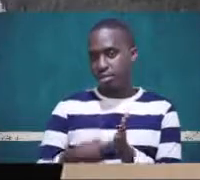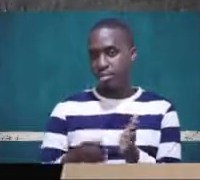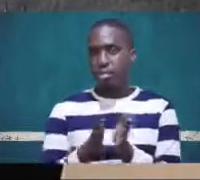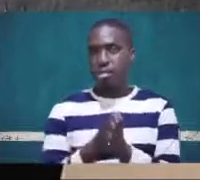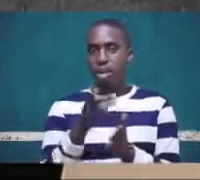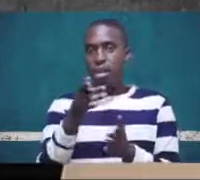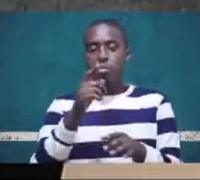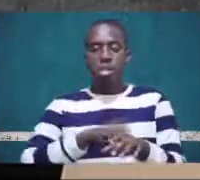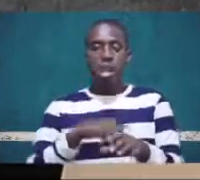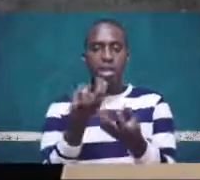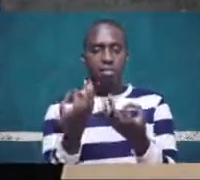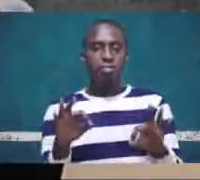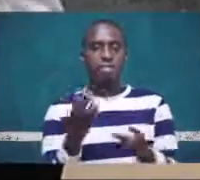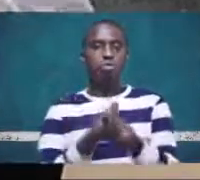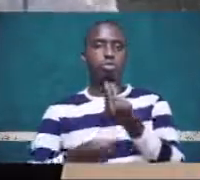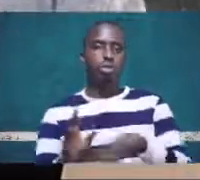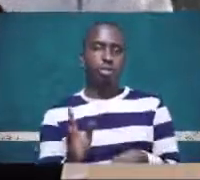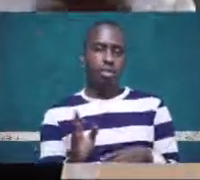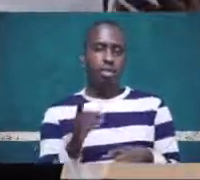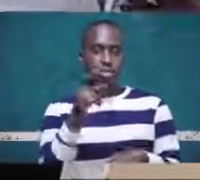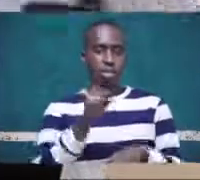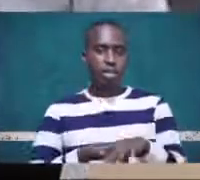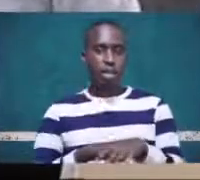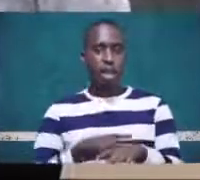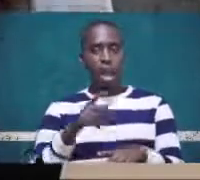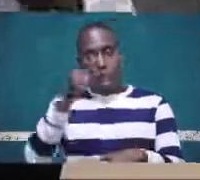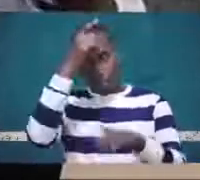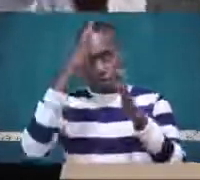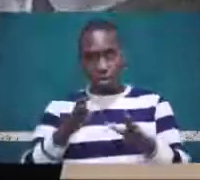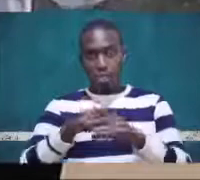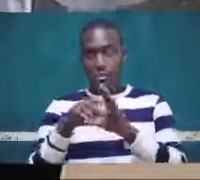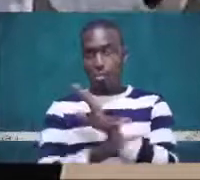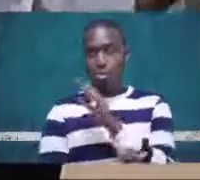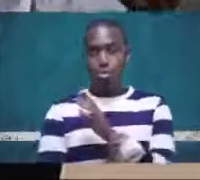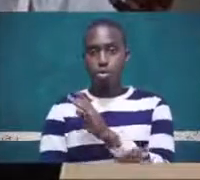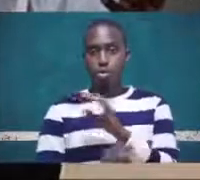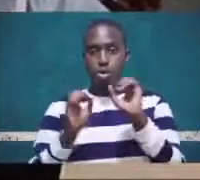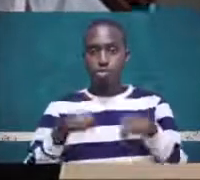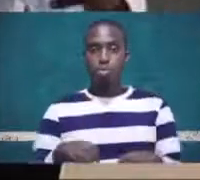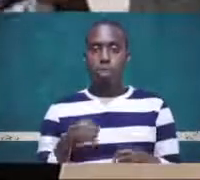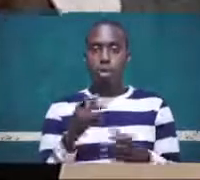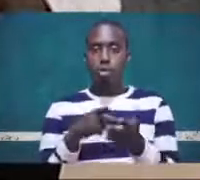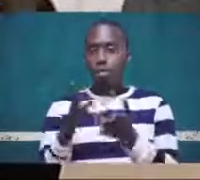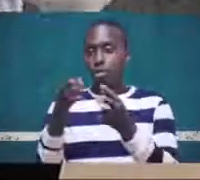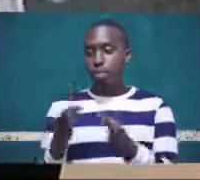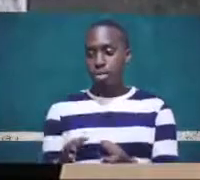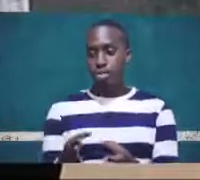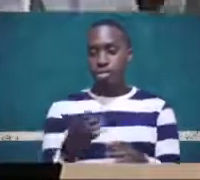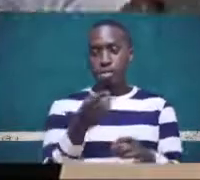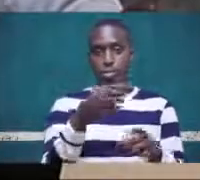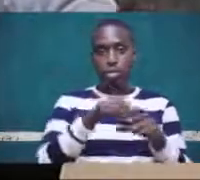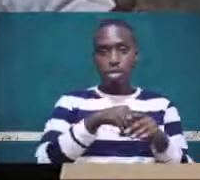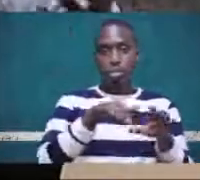is free trade. Now, citizens from member states will be able to buy commodities from those